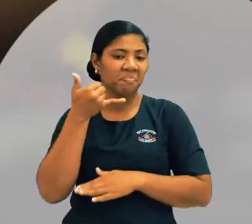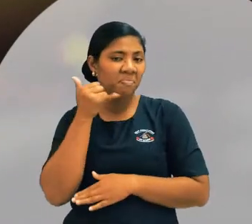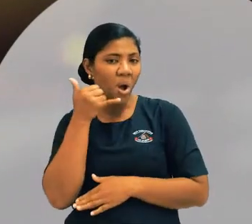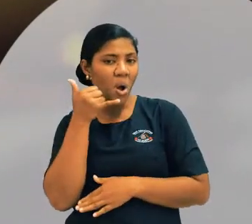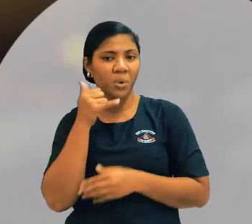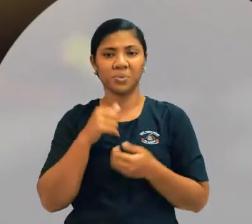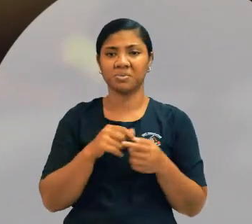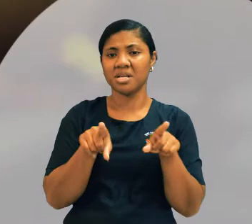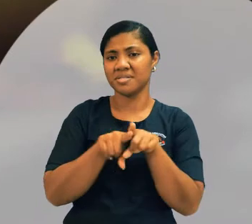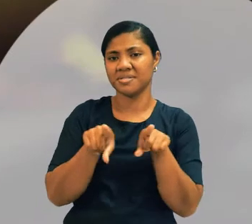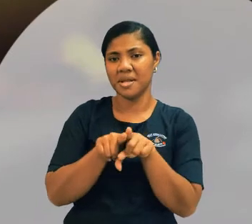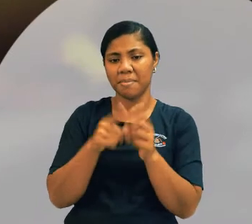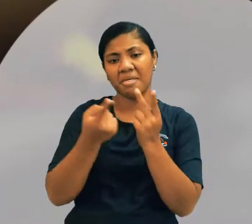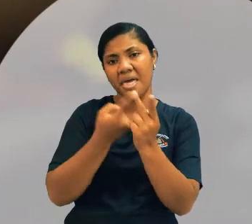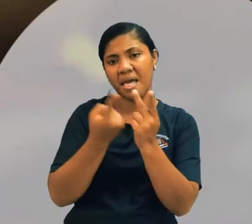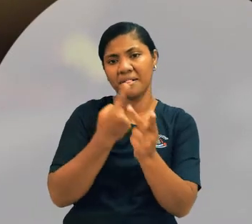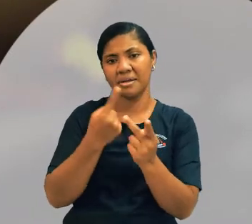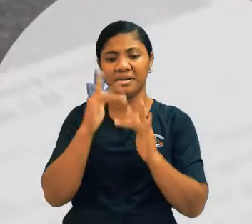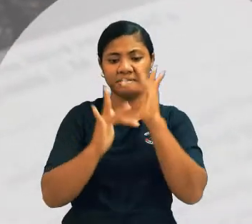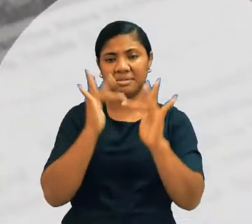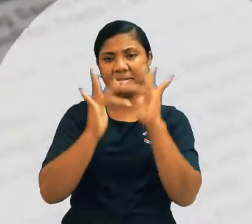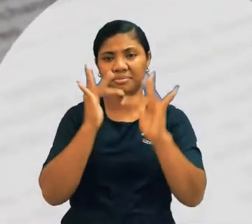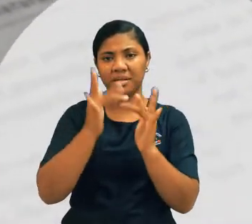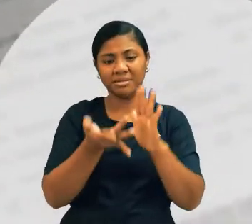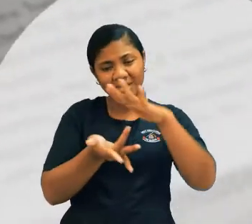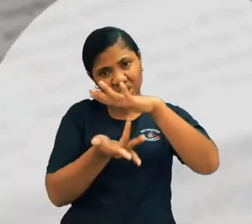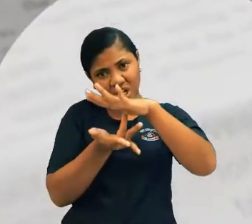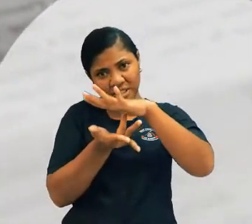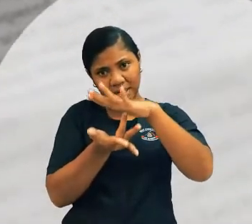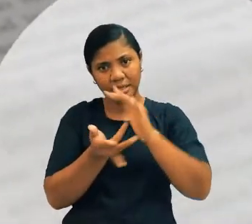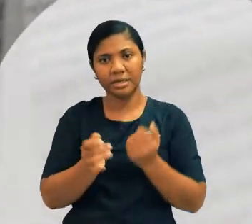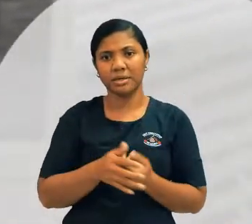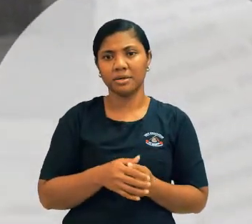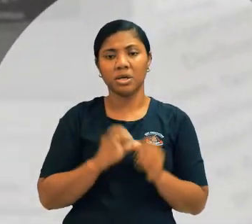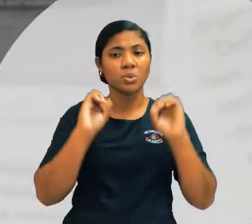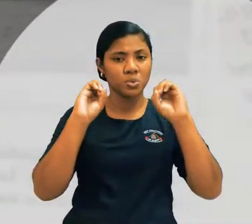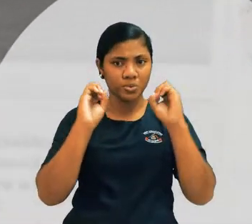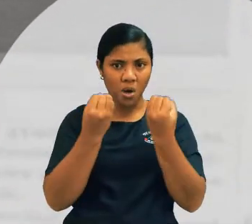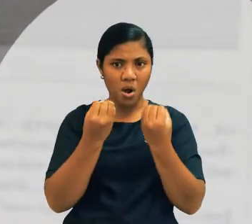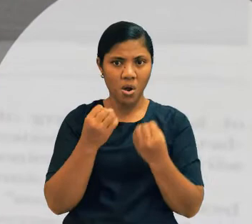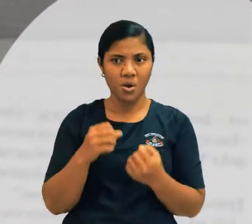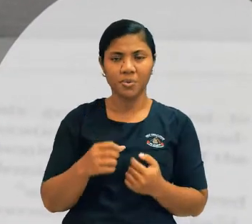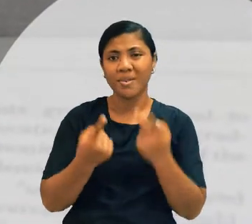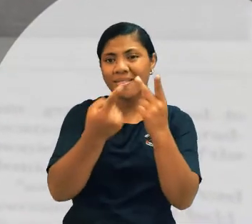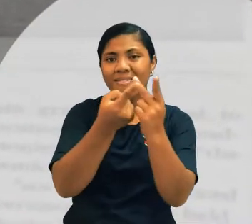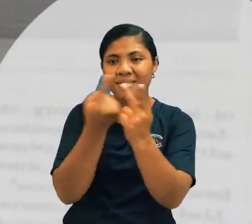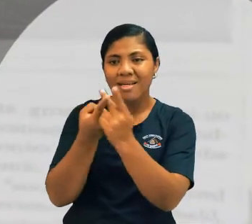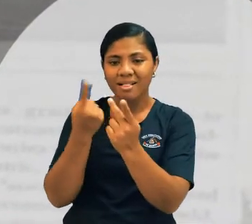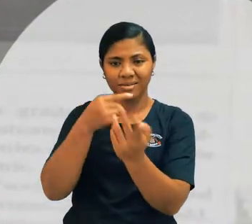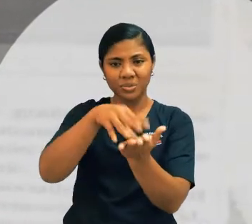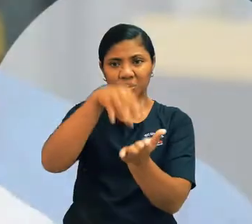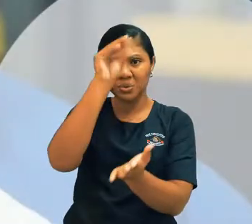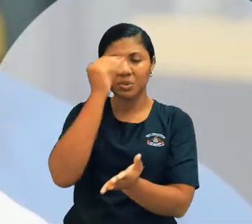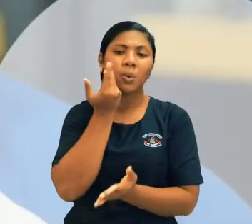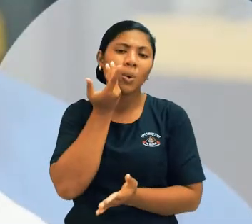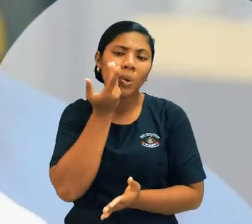resource-constrained environment has been short. With teachers themselves returning to the classroom, it is uncertain how long face-to-face teaching will